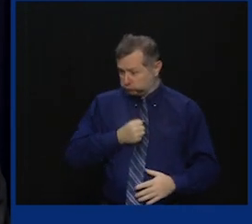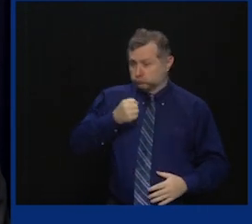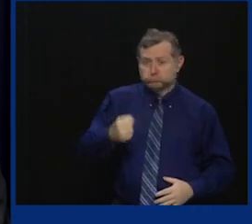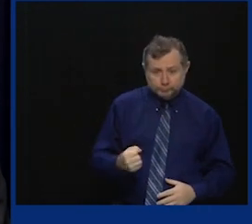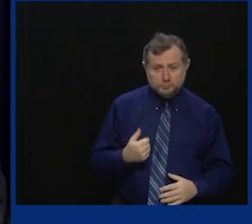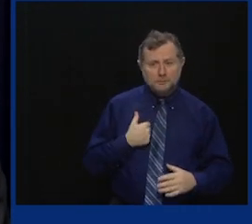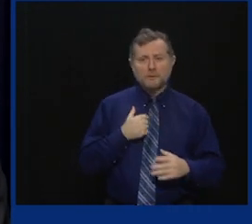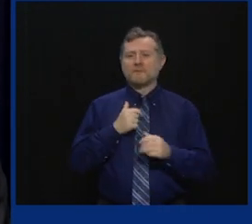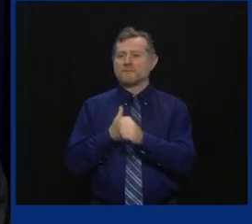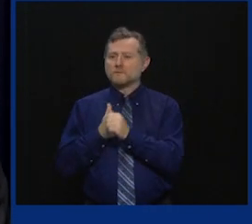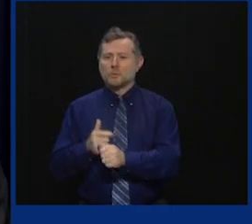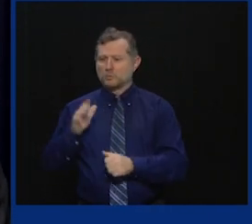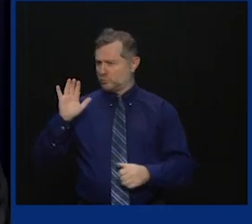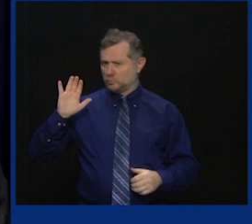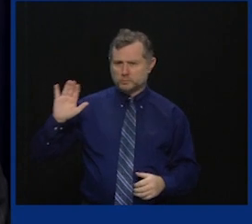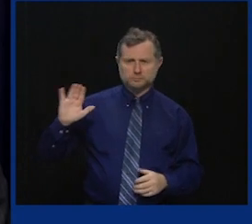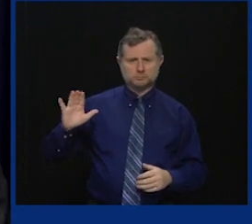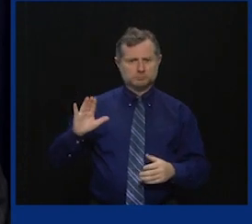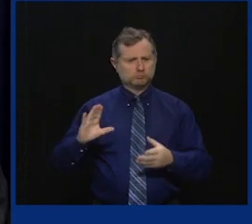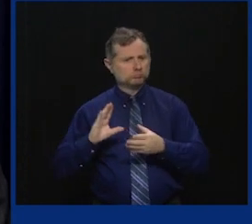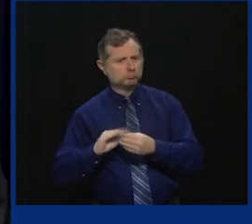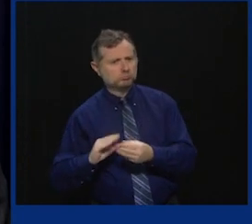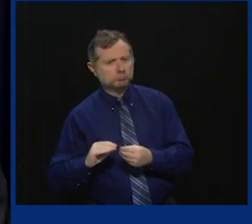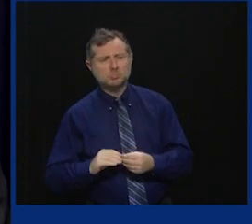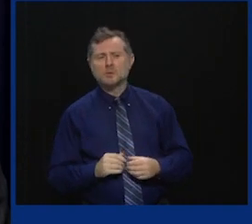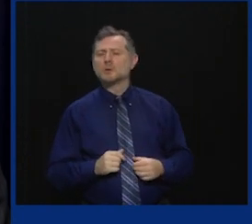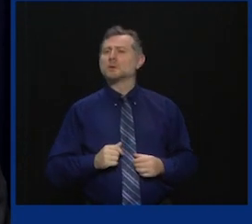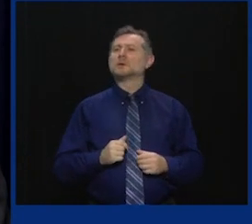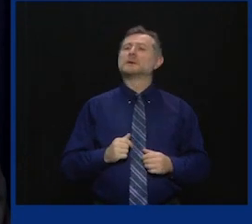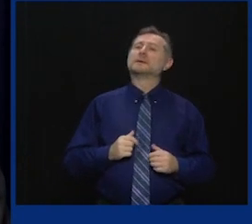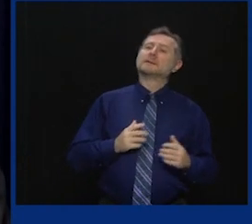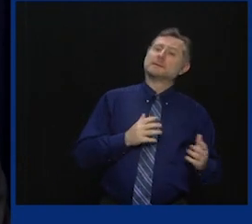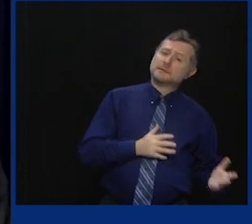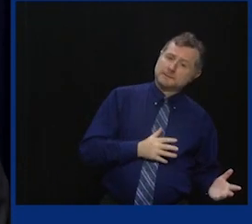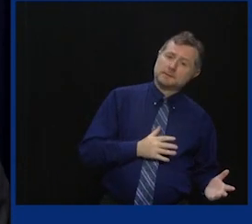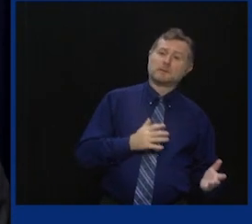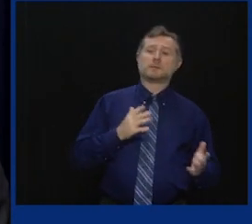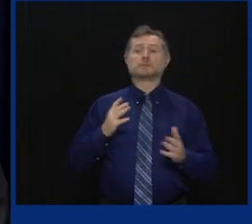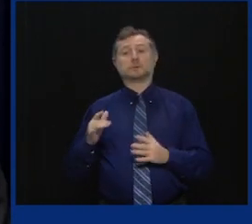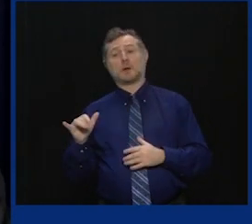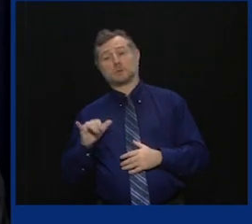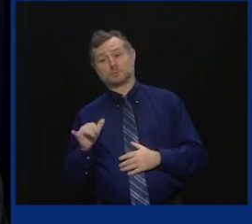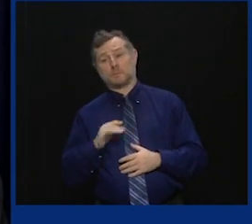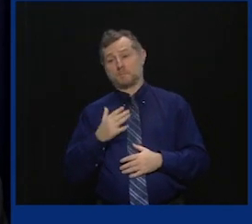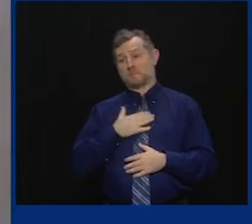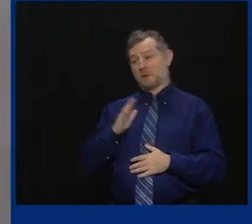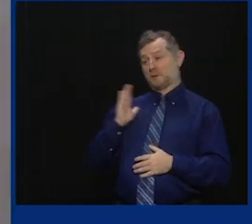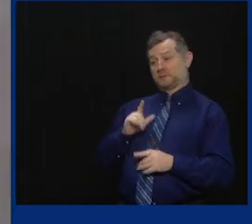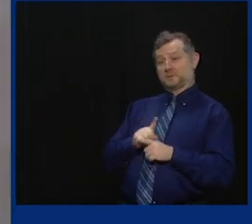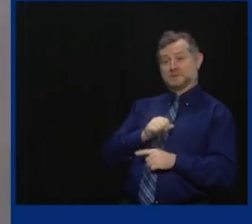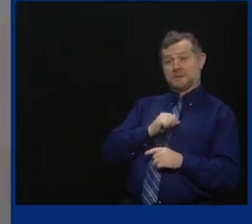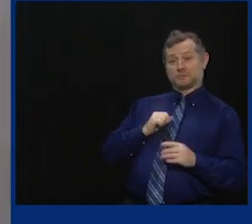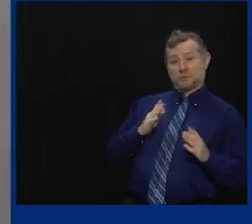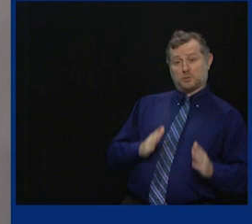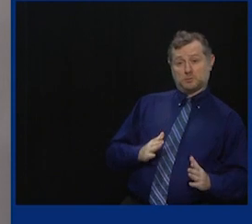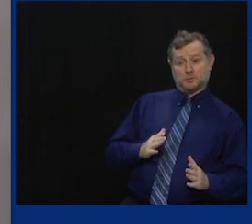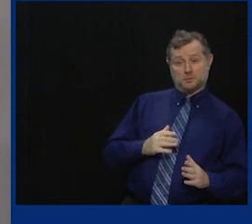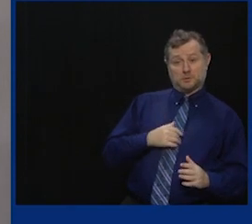word, but also for recognizing that maybe the former senator from Harlem might have some things to share and add to the